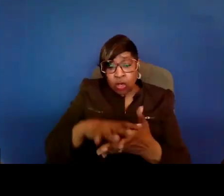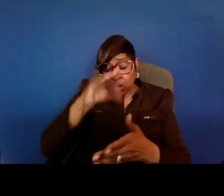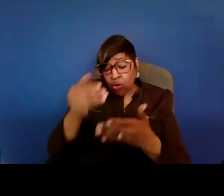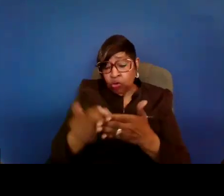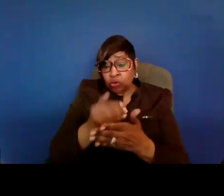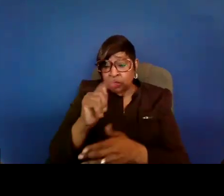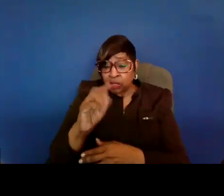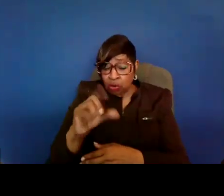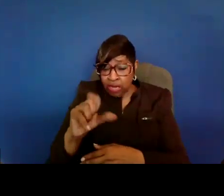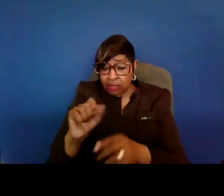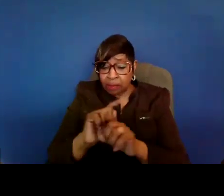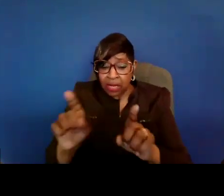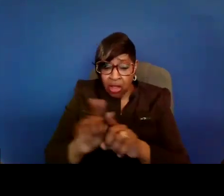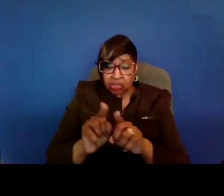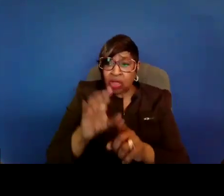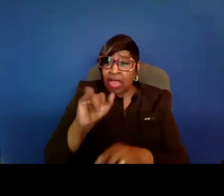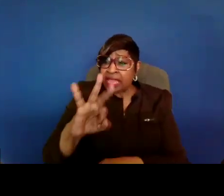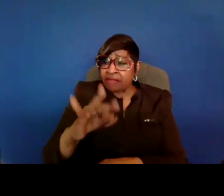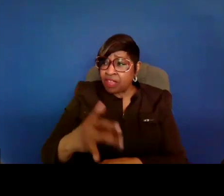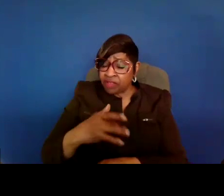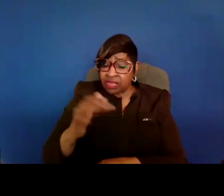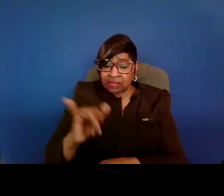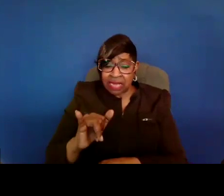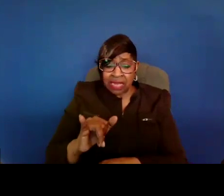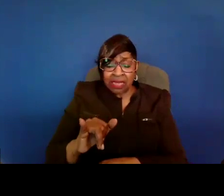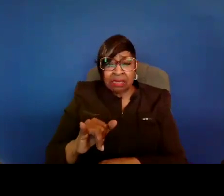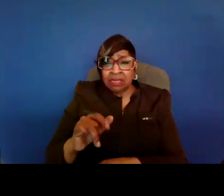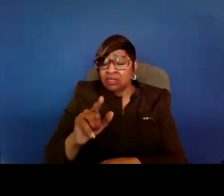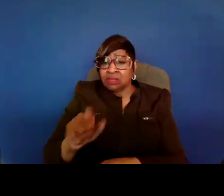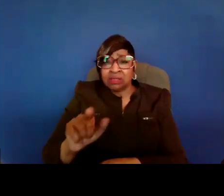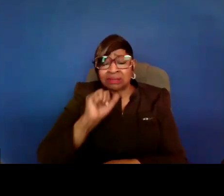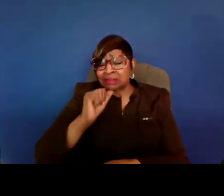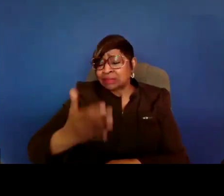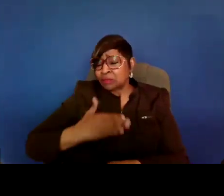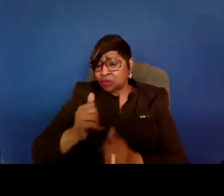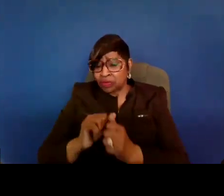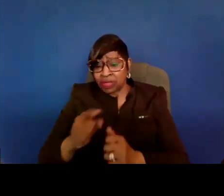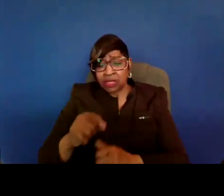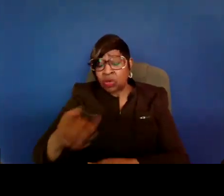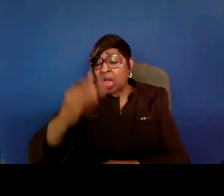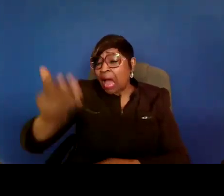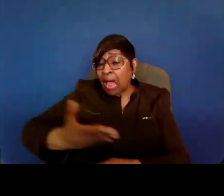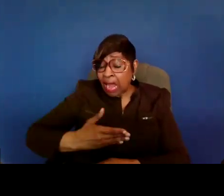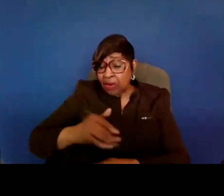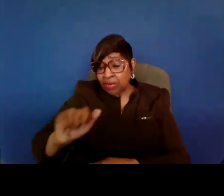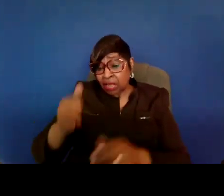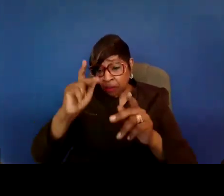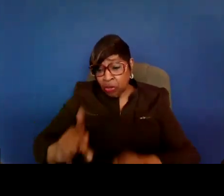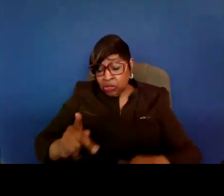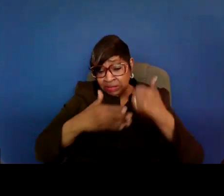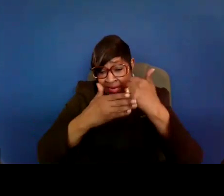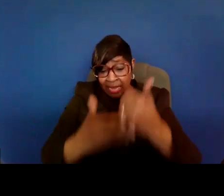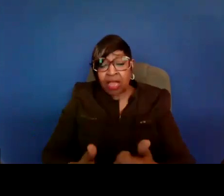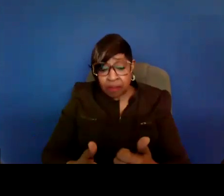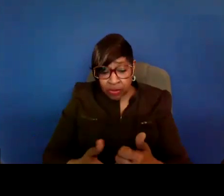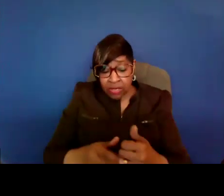also if that feels like it's sucking your joy away, either hire someone else out to help you and